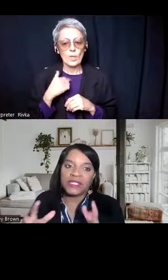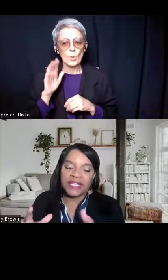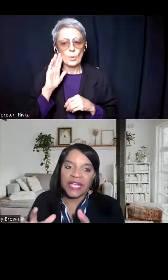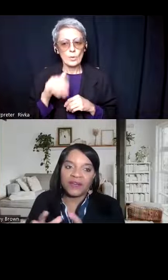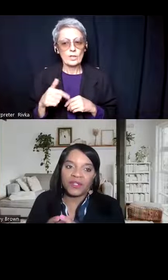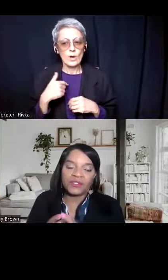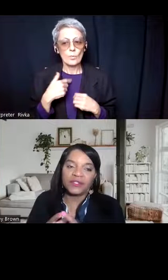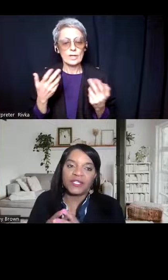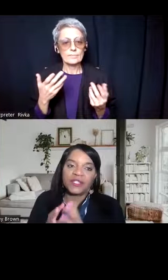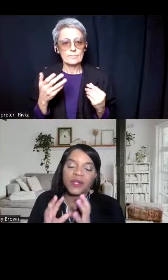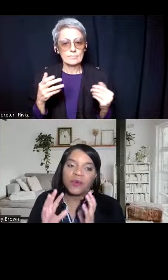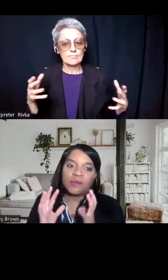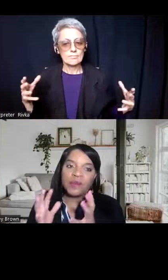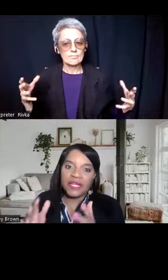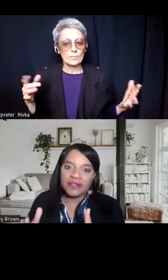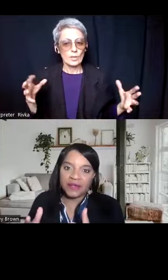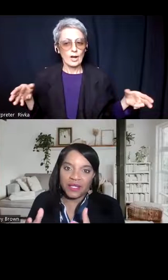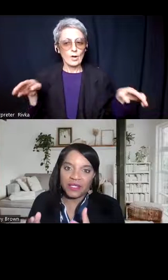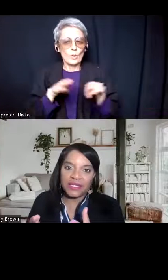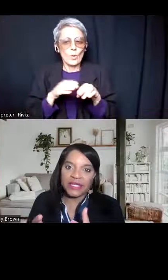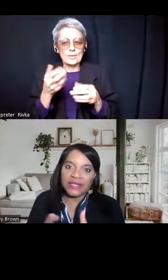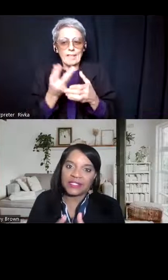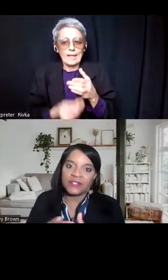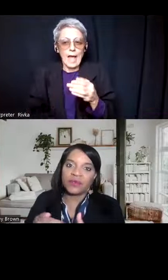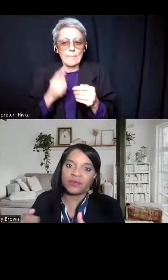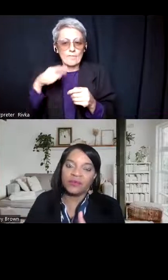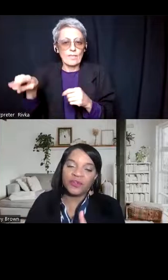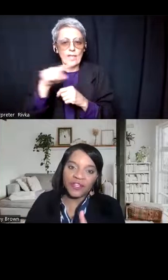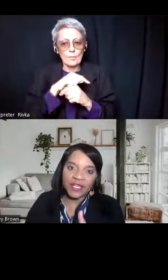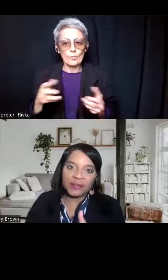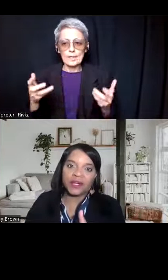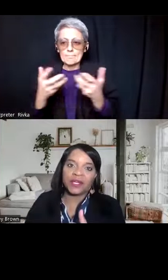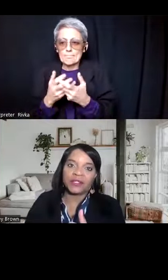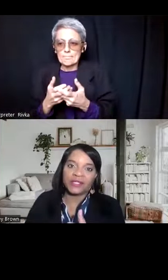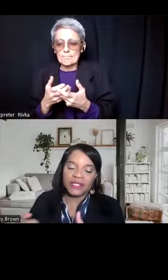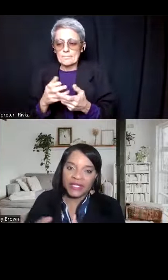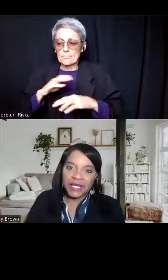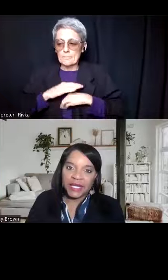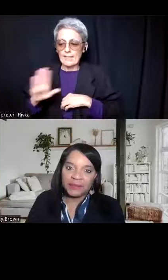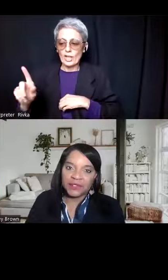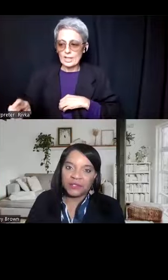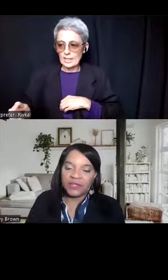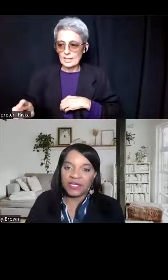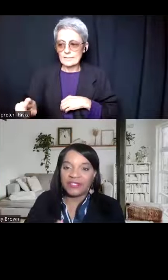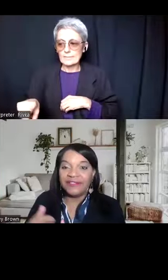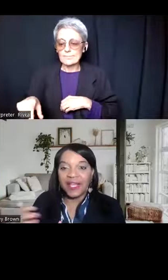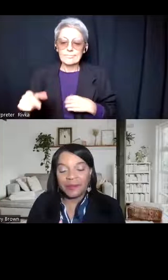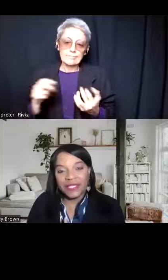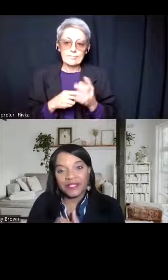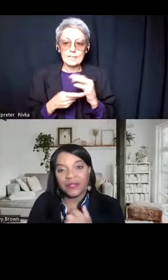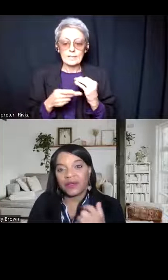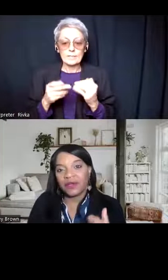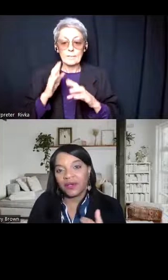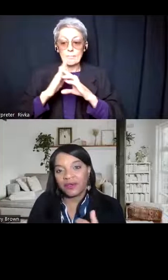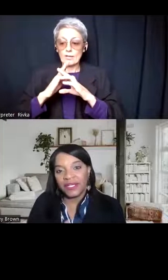we're closing the gap for those students. We're meeting their needs, and in essence, we're removing the barriers to their